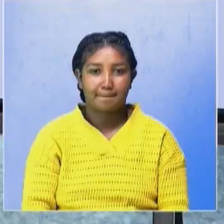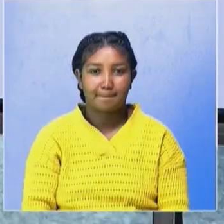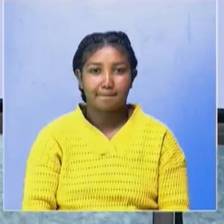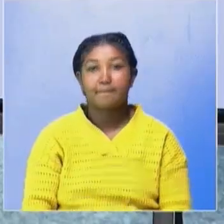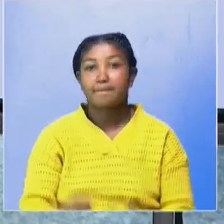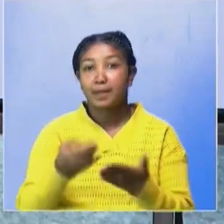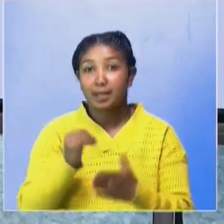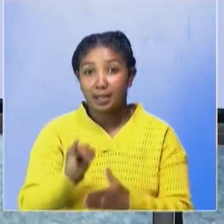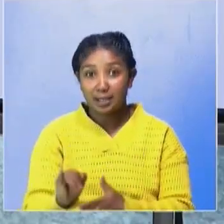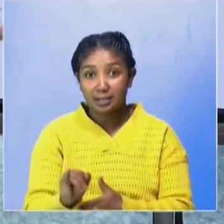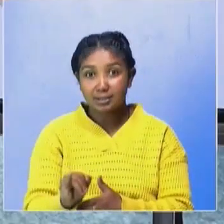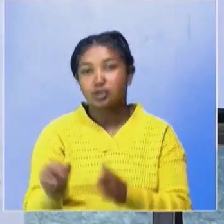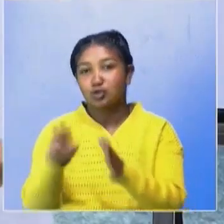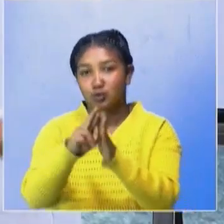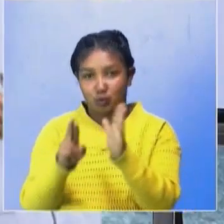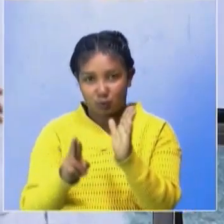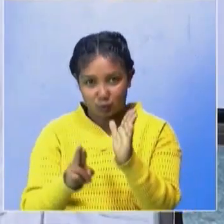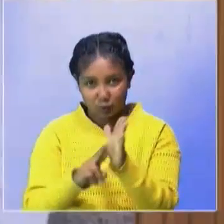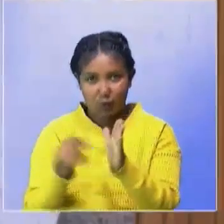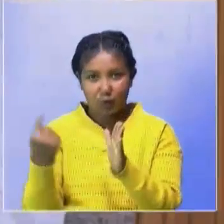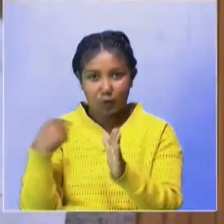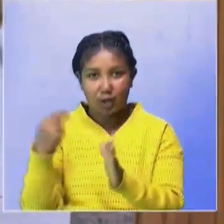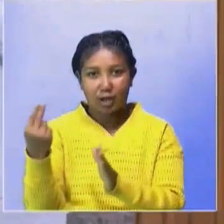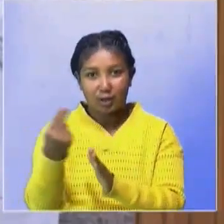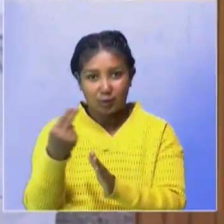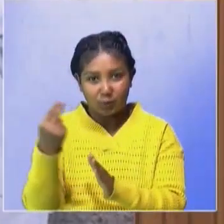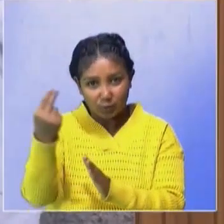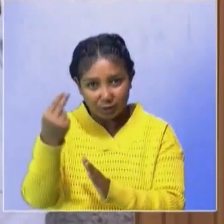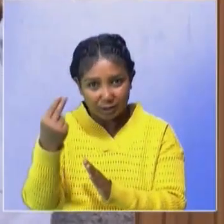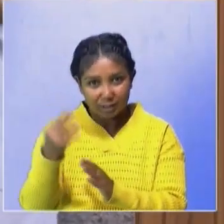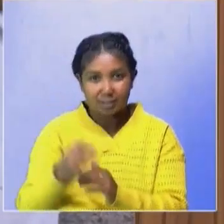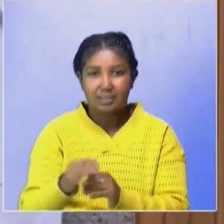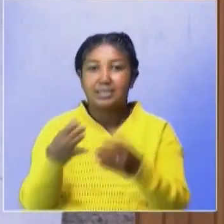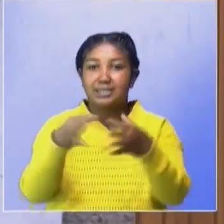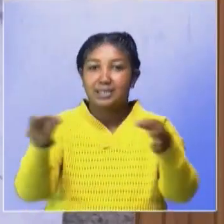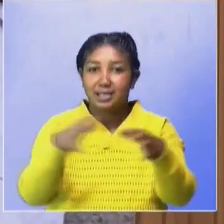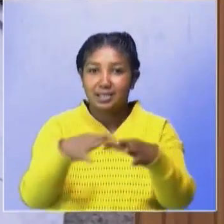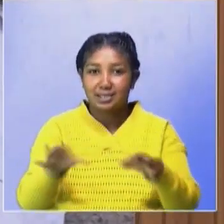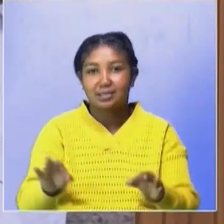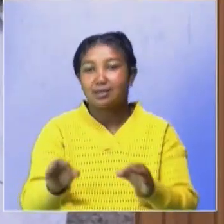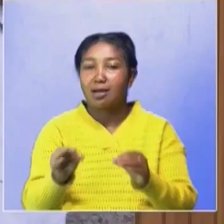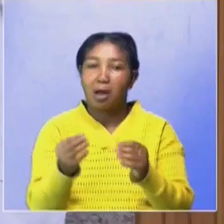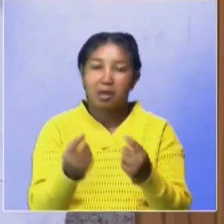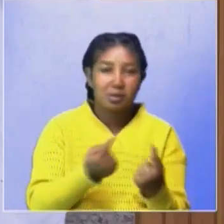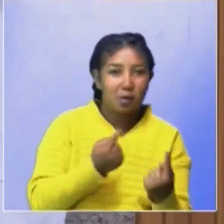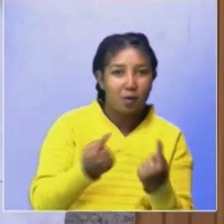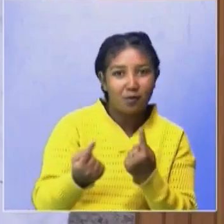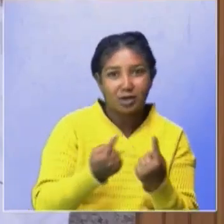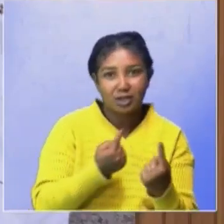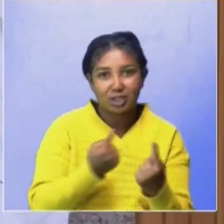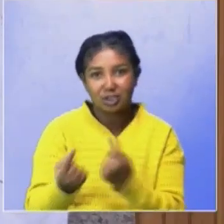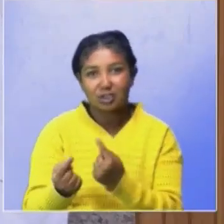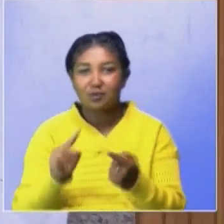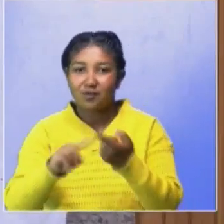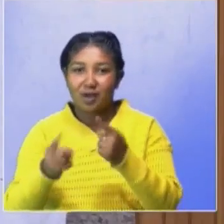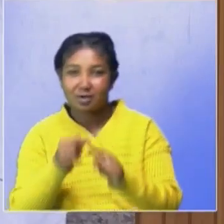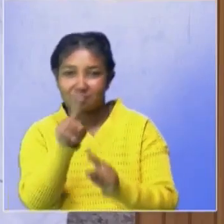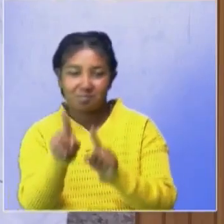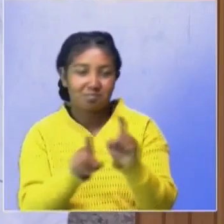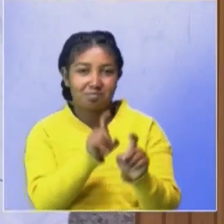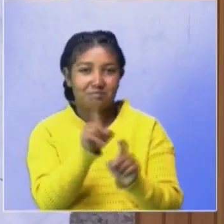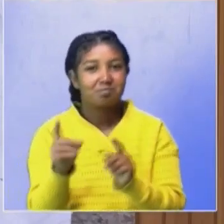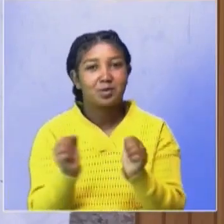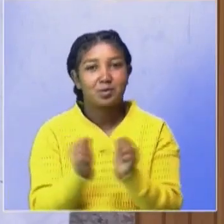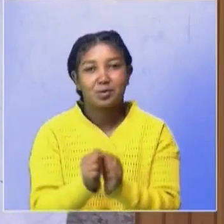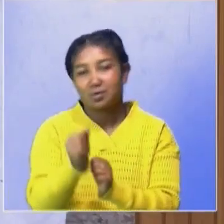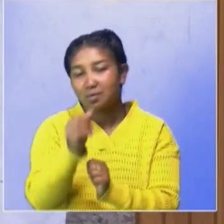Here is the rules. We can use these sentences as a conversation, ask with your friends, with